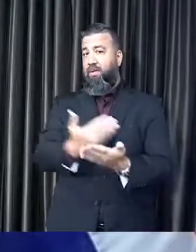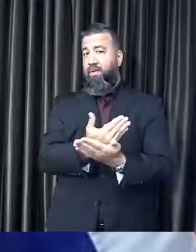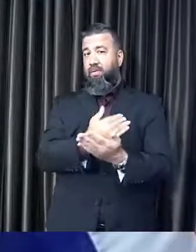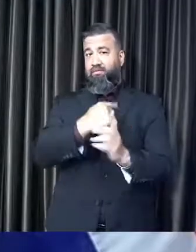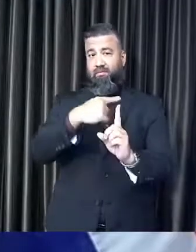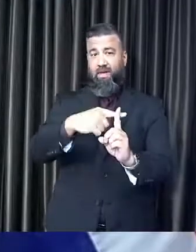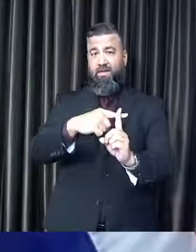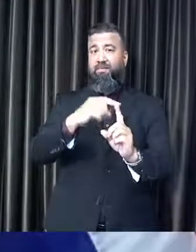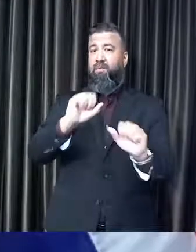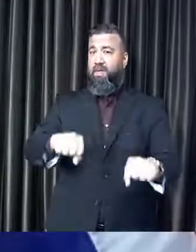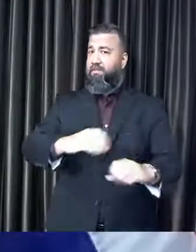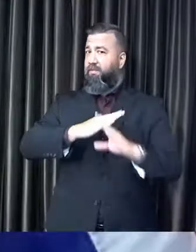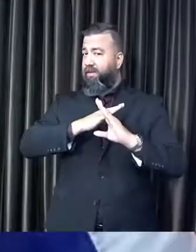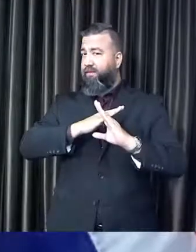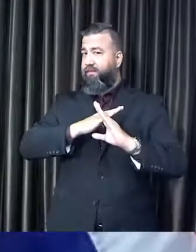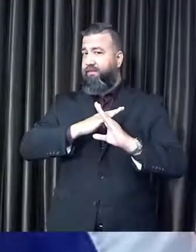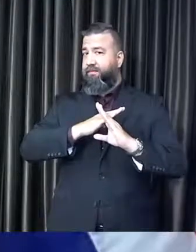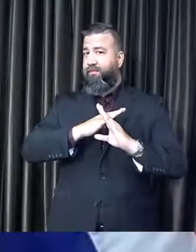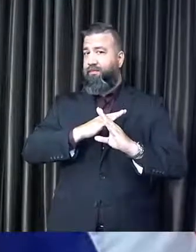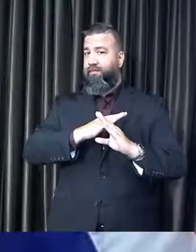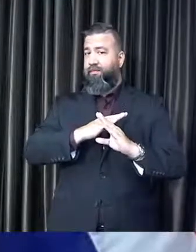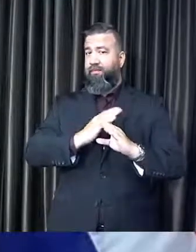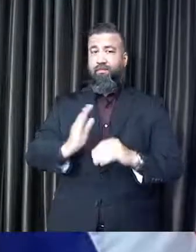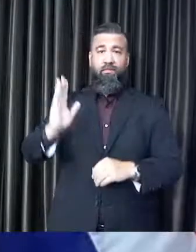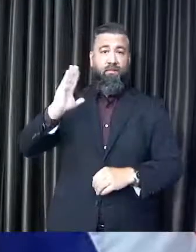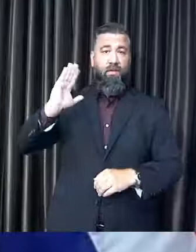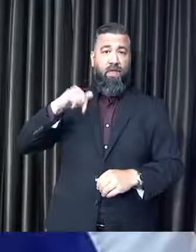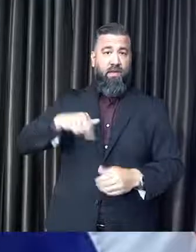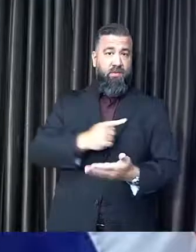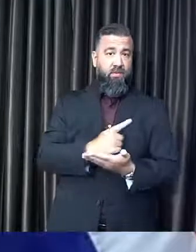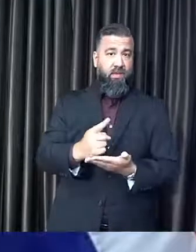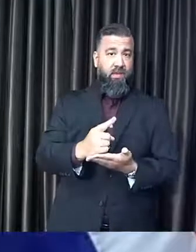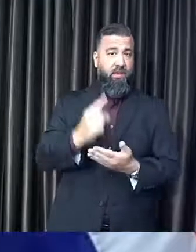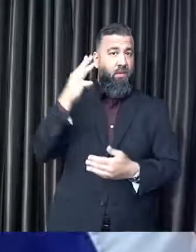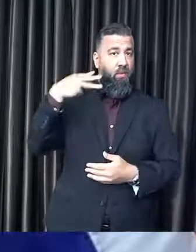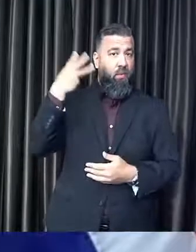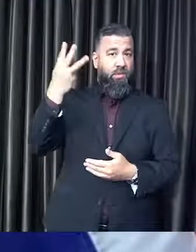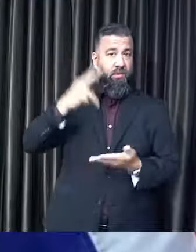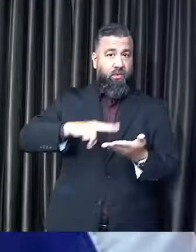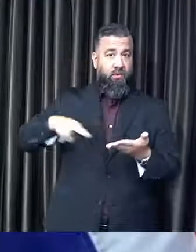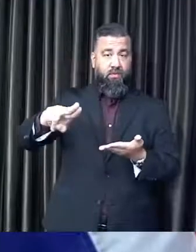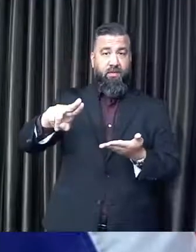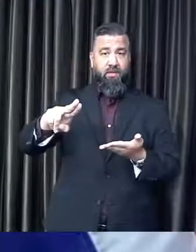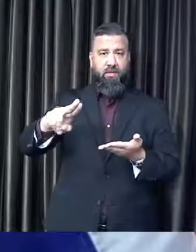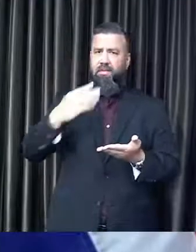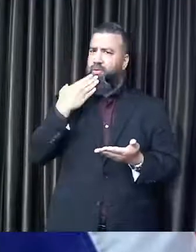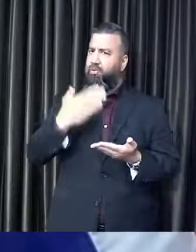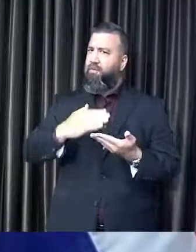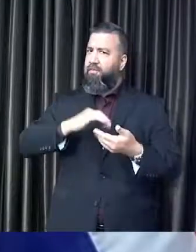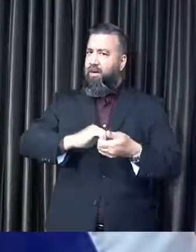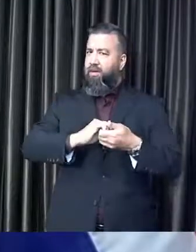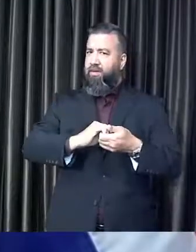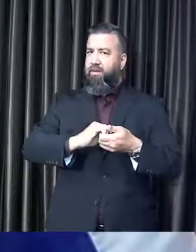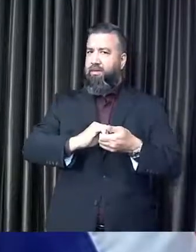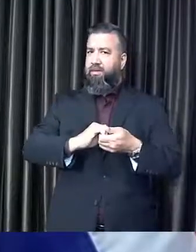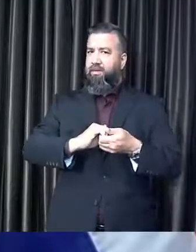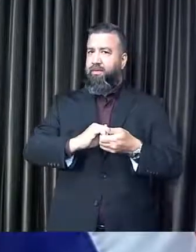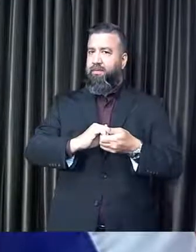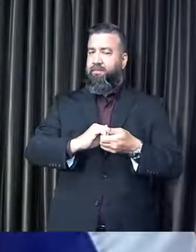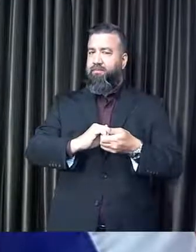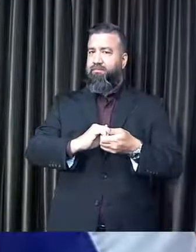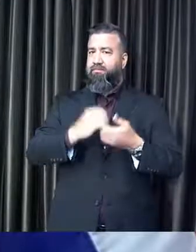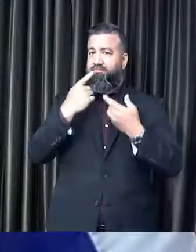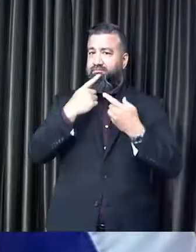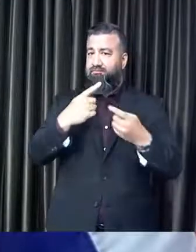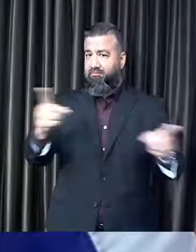preventable. Earlier this week, Washington University, which has been a great partner in our response to the pandemic, released a study